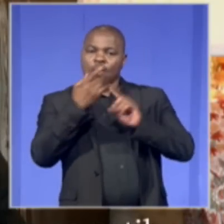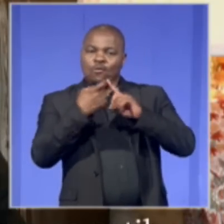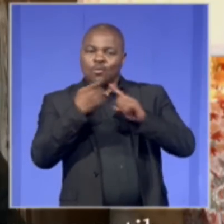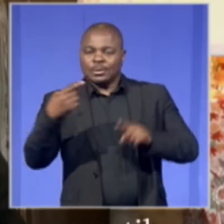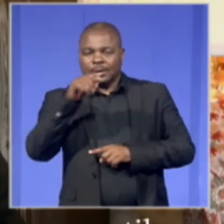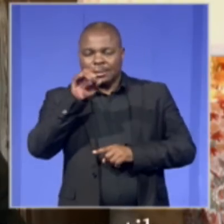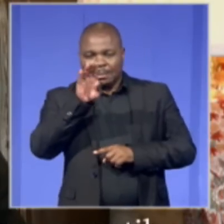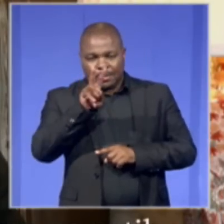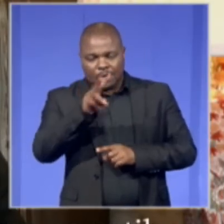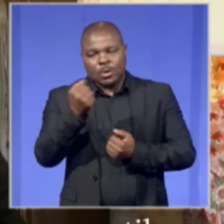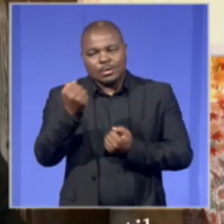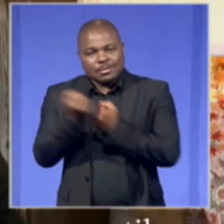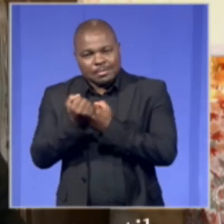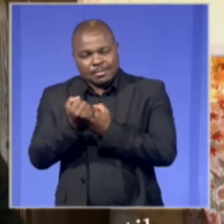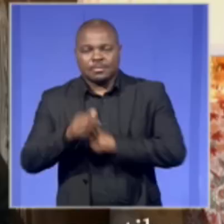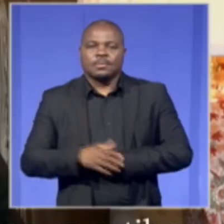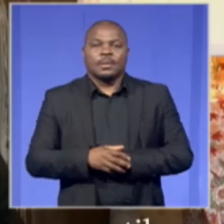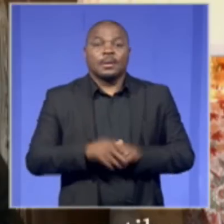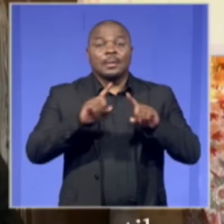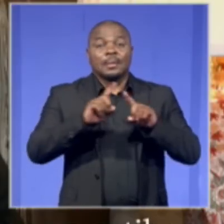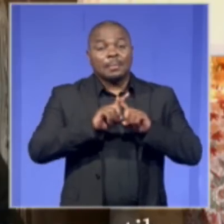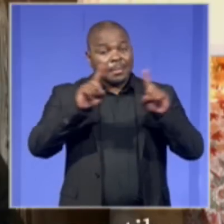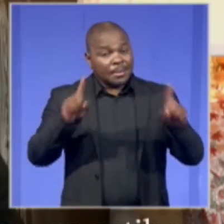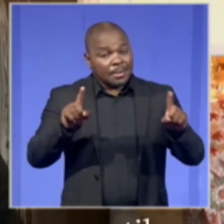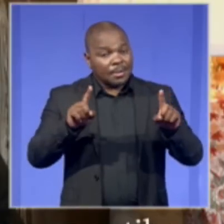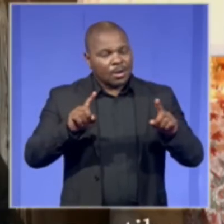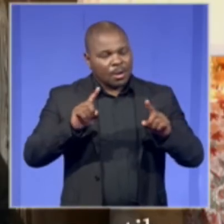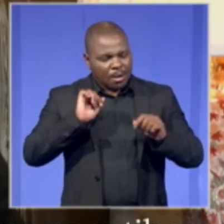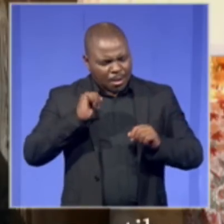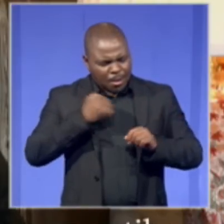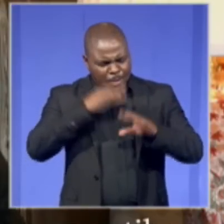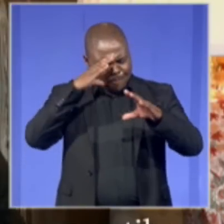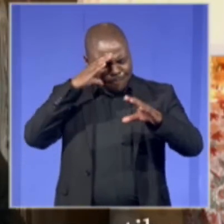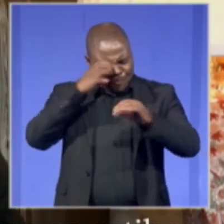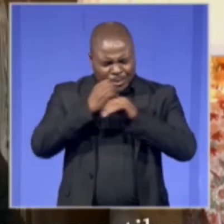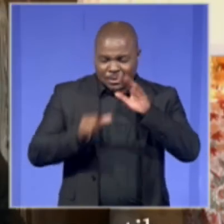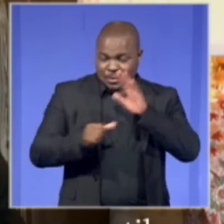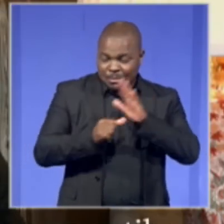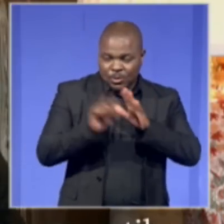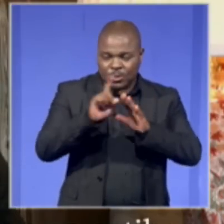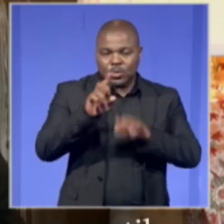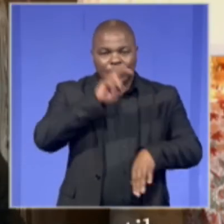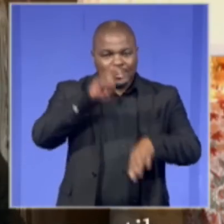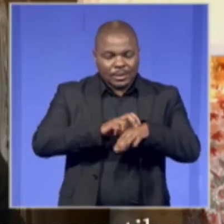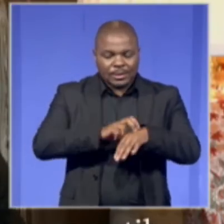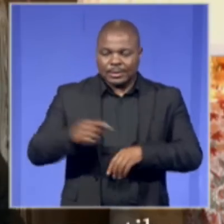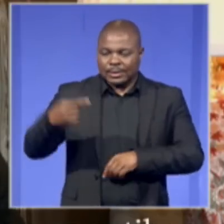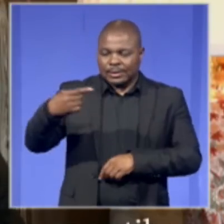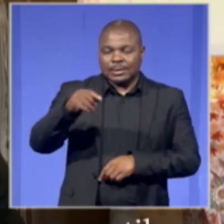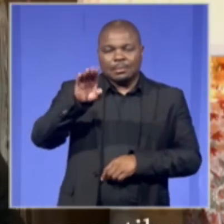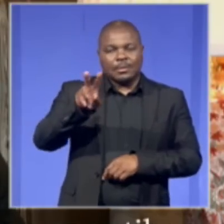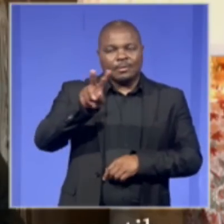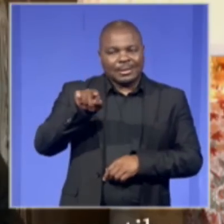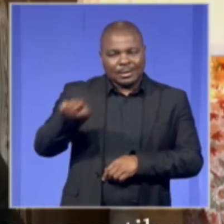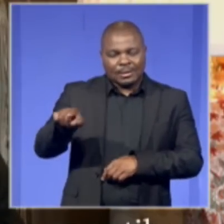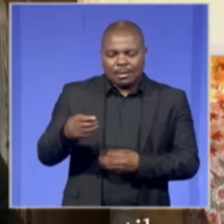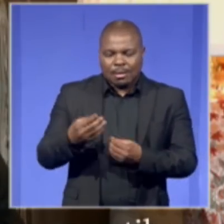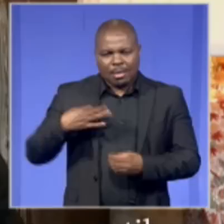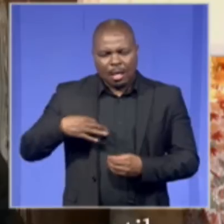However, our primary focus must remain on the prevention of gender-based violence against